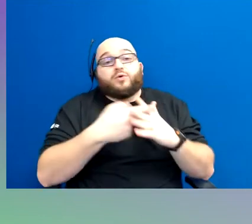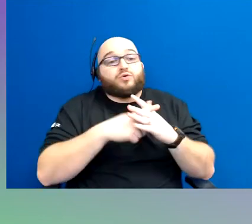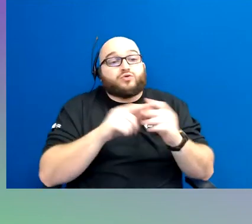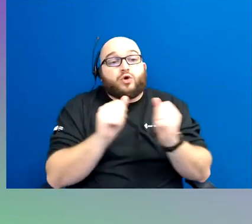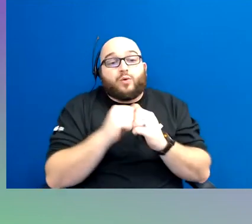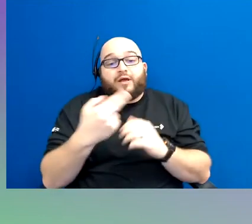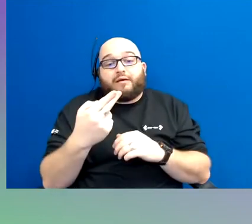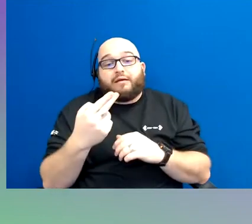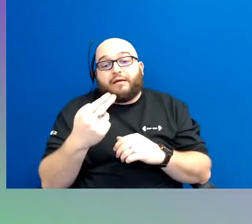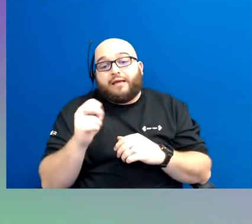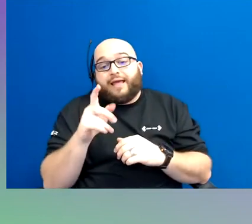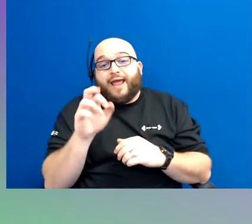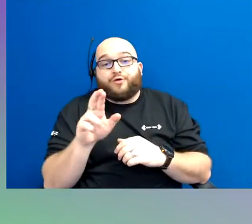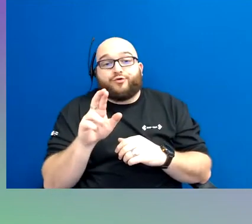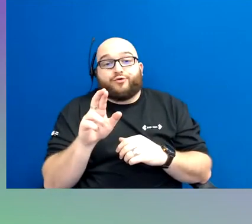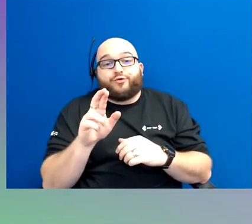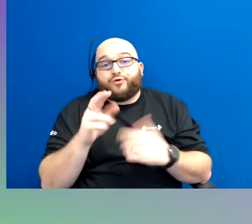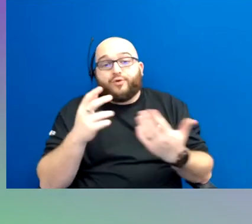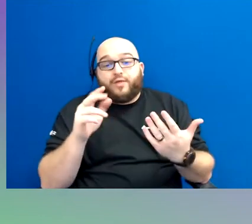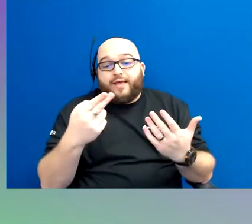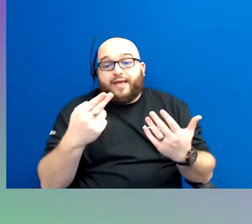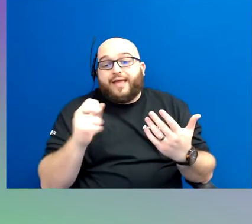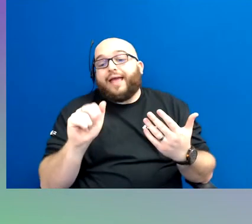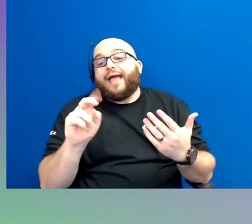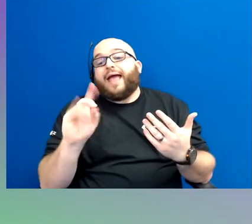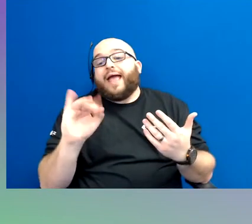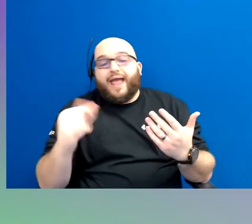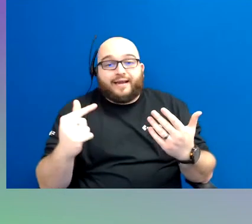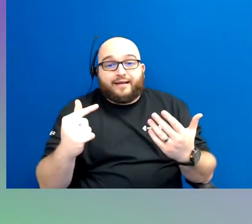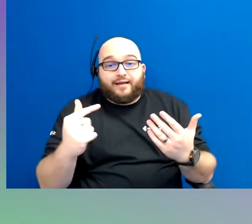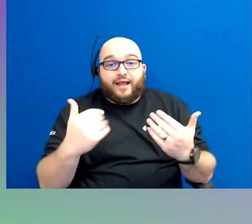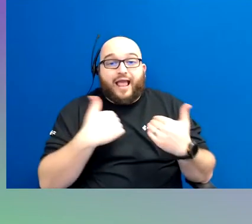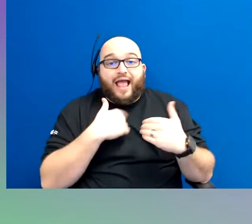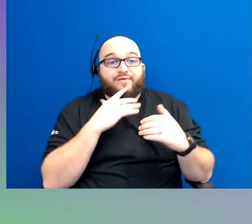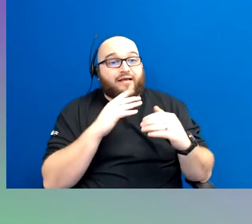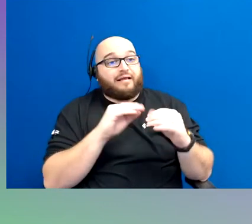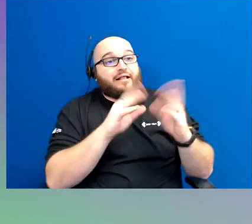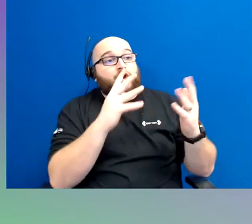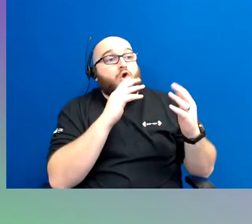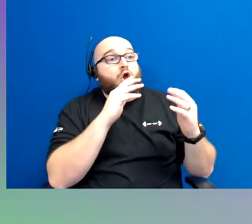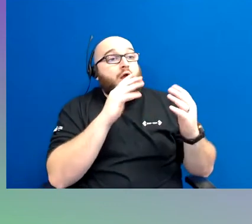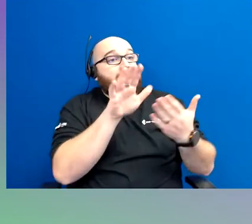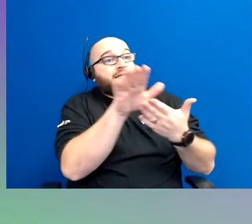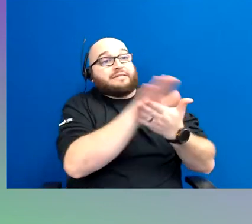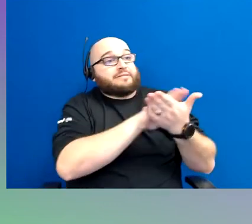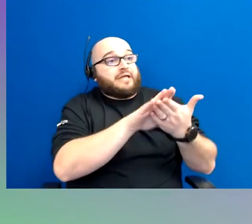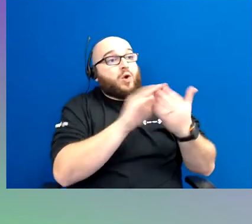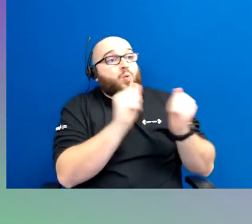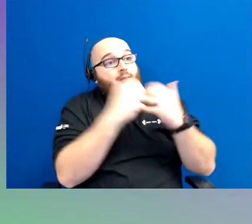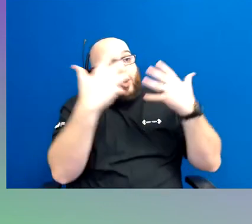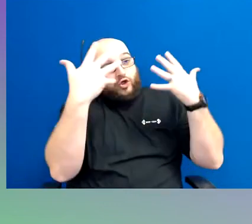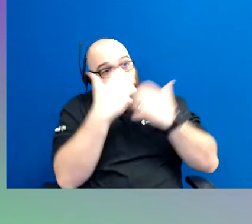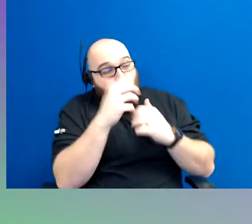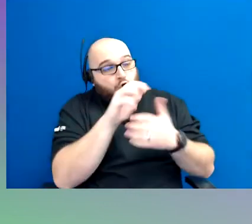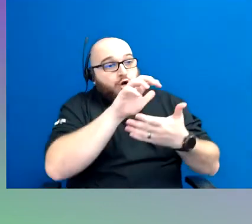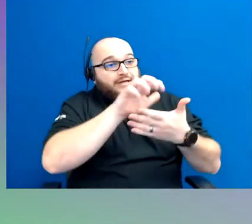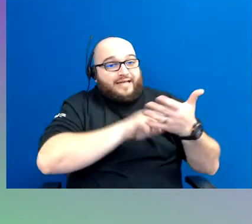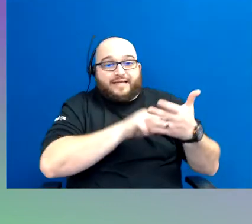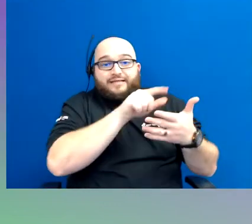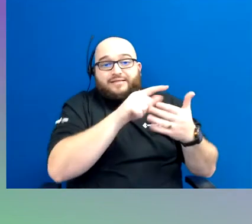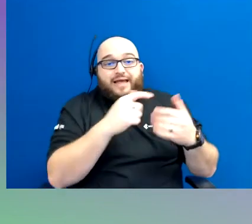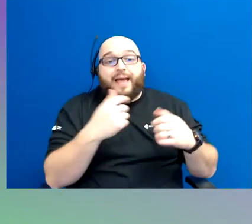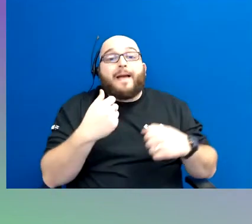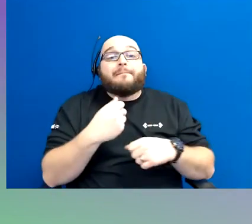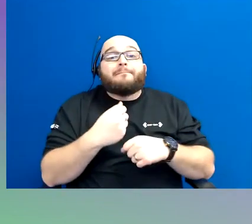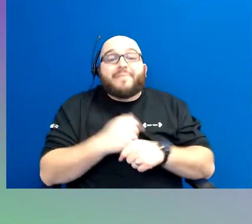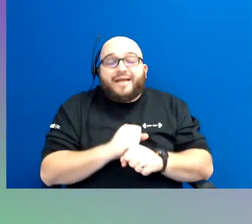so it's a clear heading with a light background and dark text. Just make it simple. I